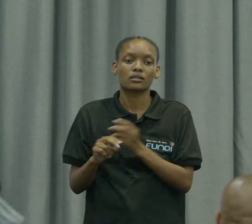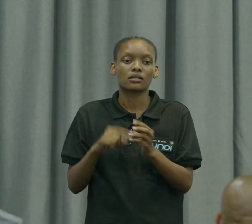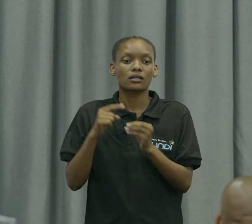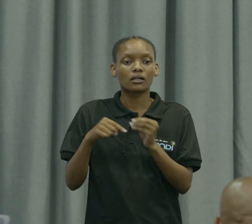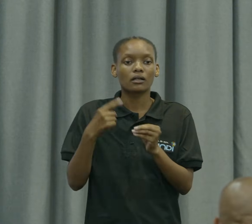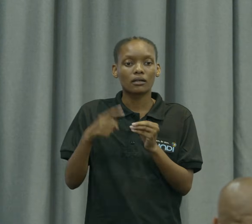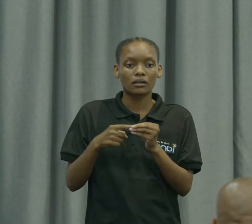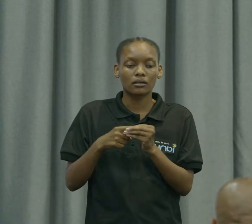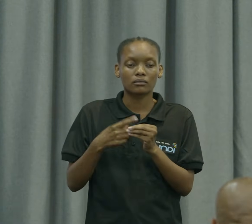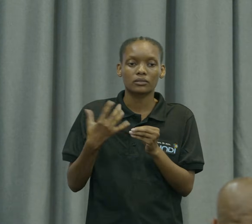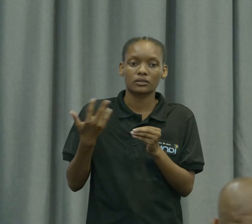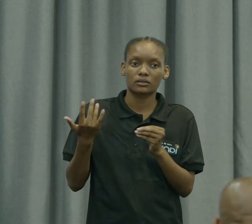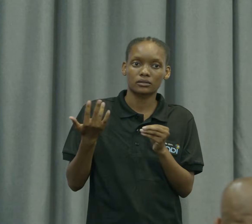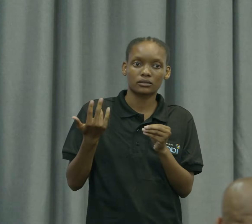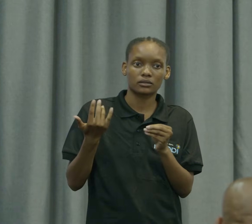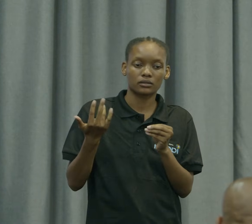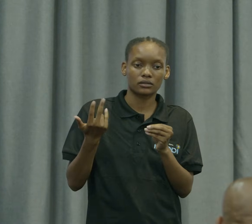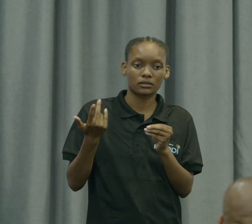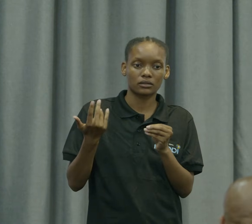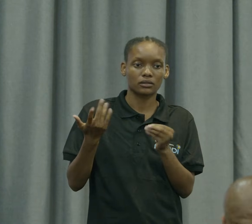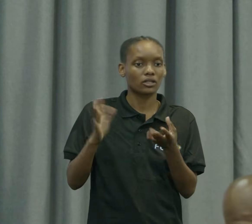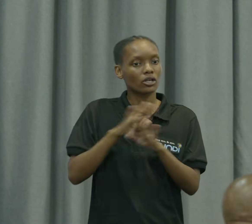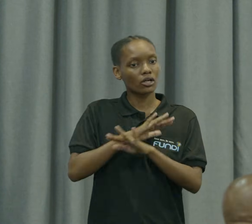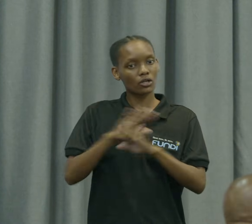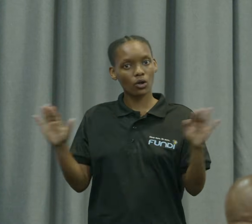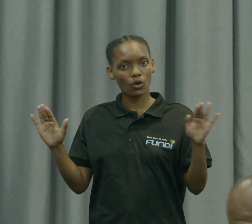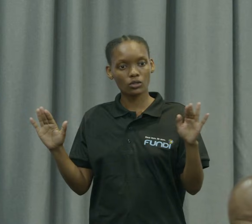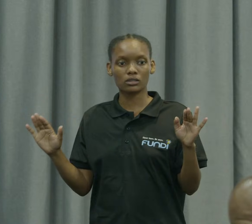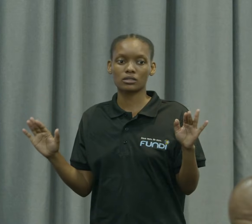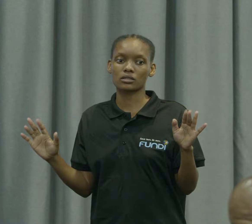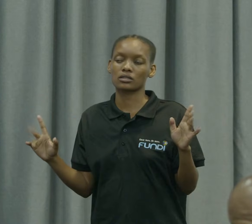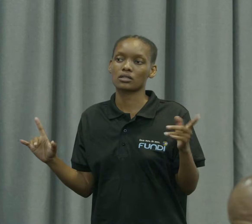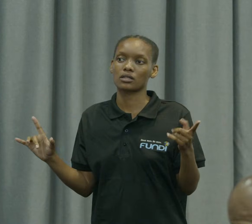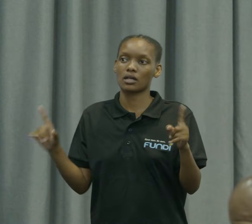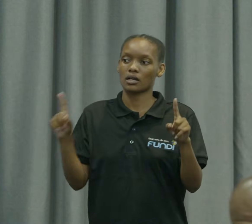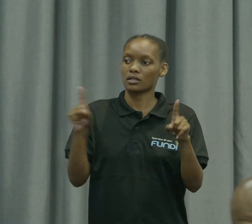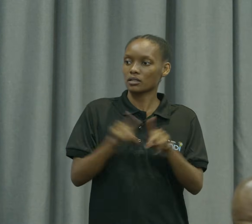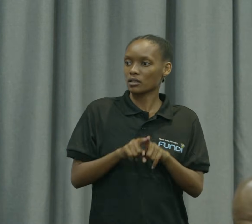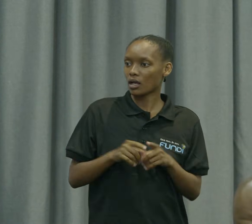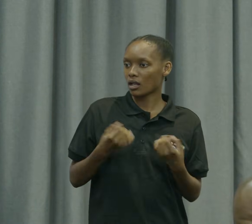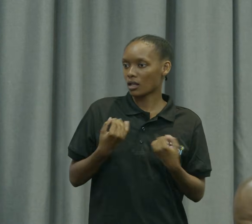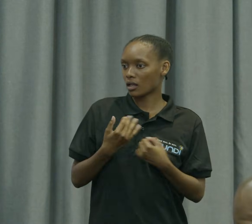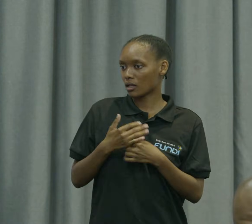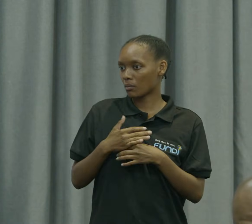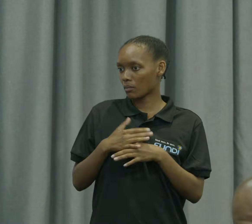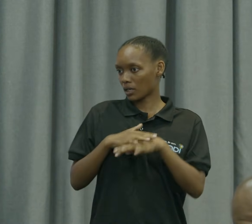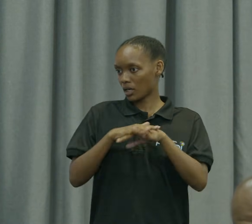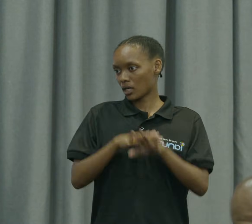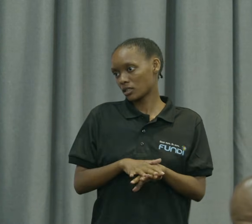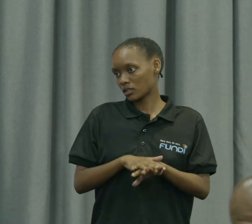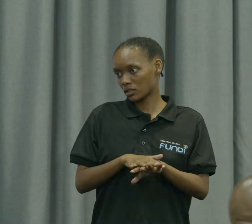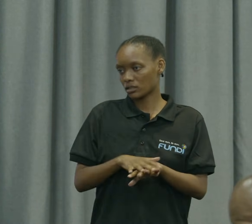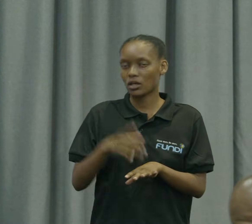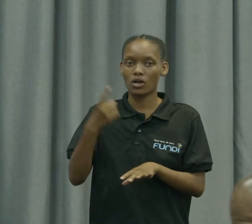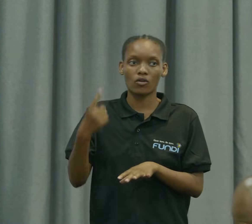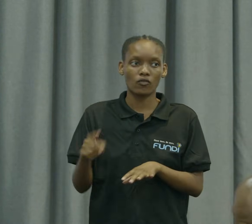picked up in terms of non-identical implementation of the model. It is something that